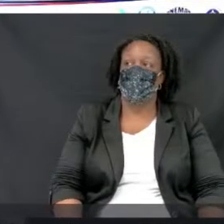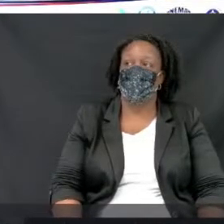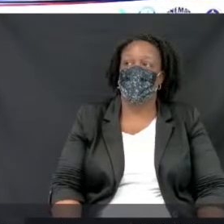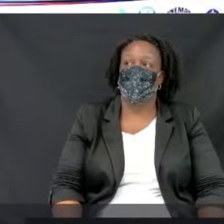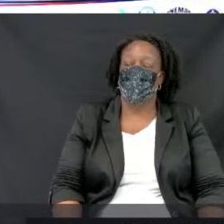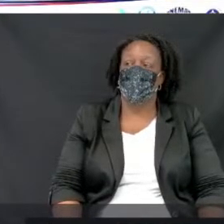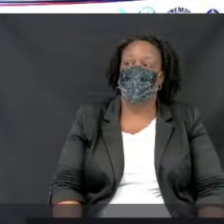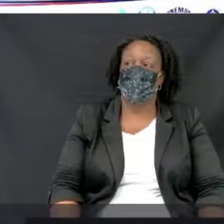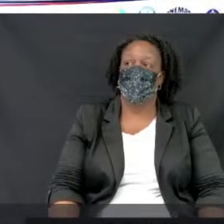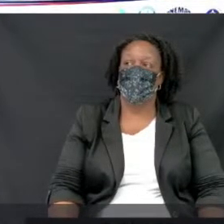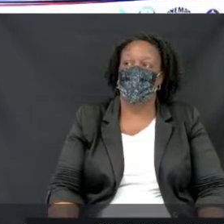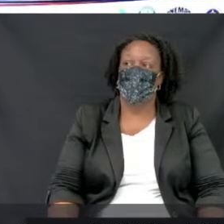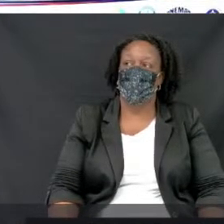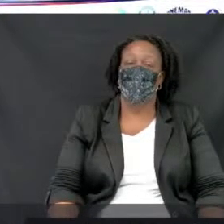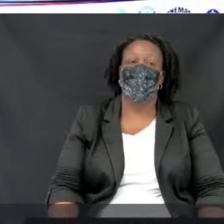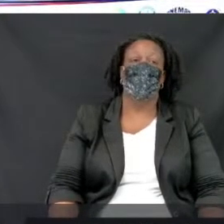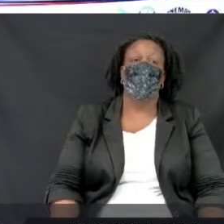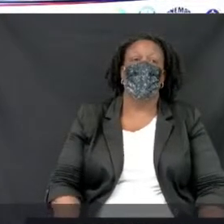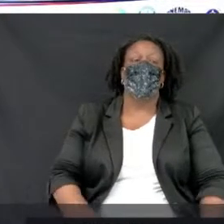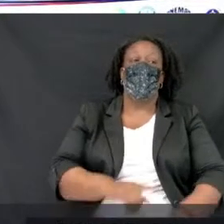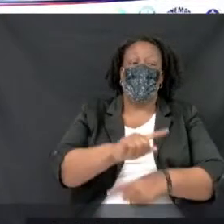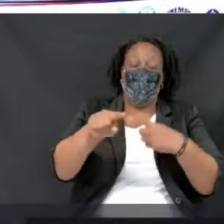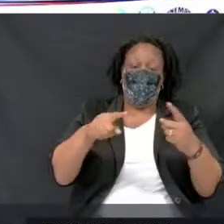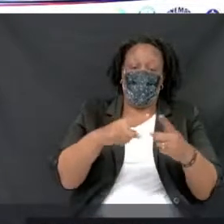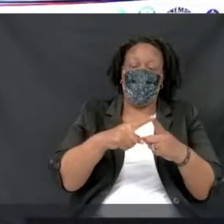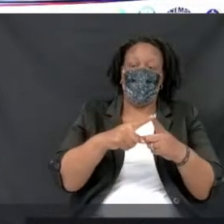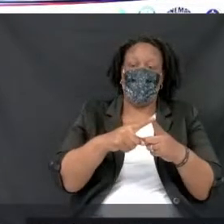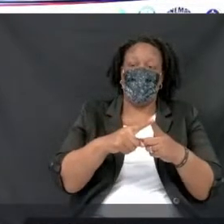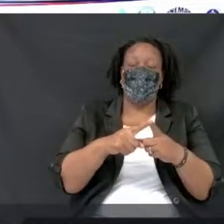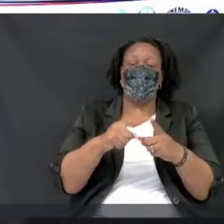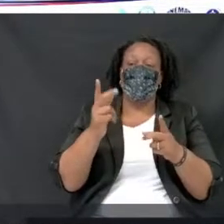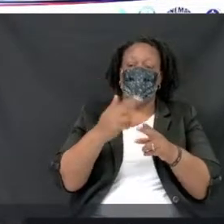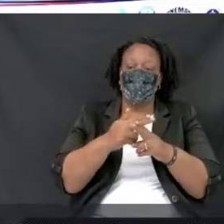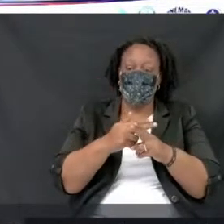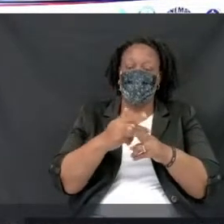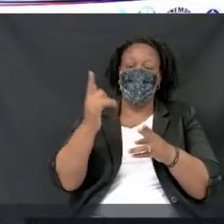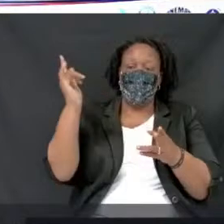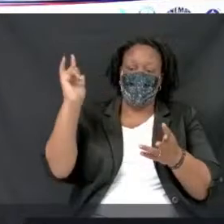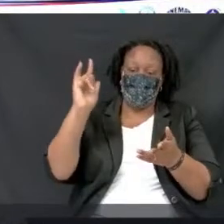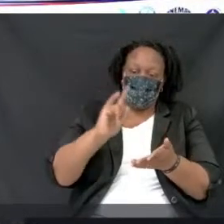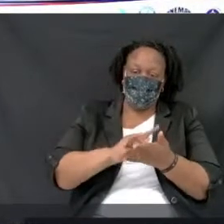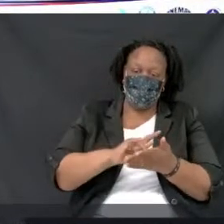can go to the Airbnb. So once the land and go process is implemented,